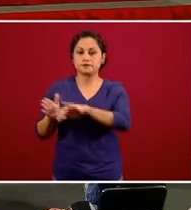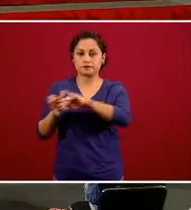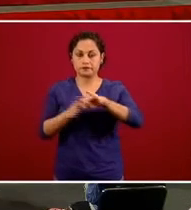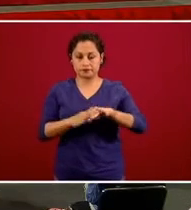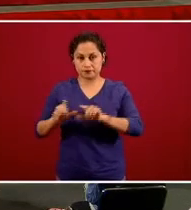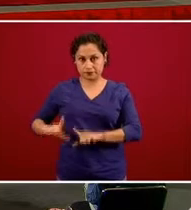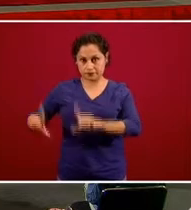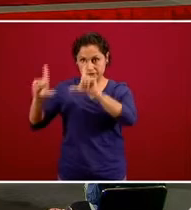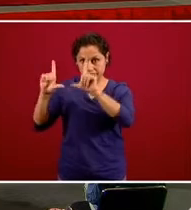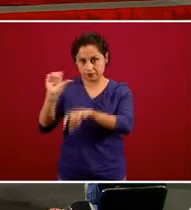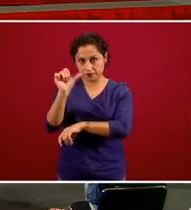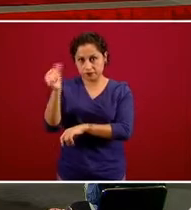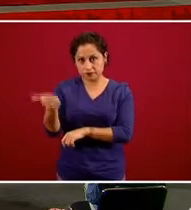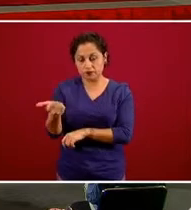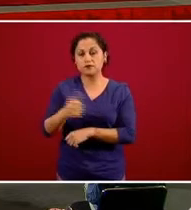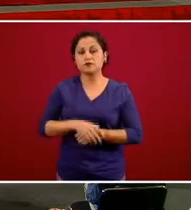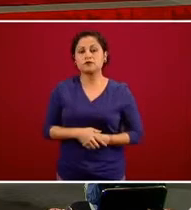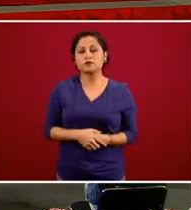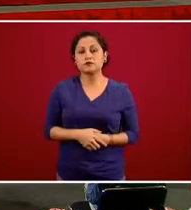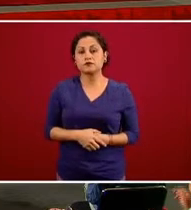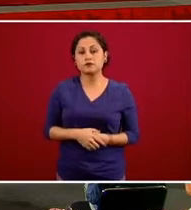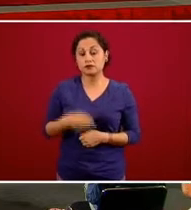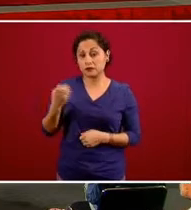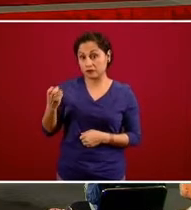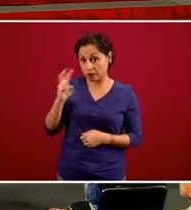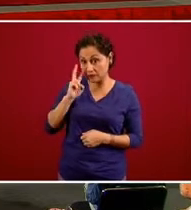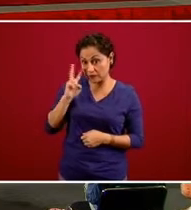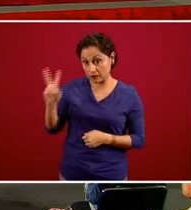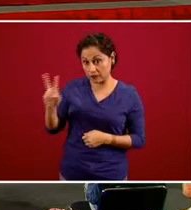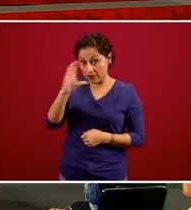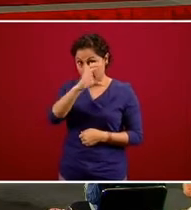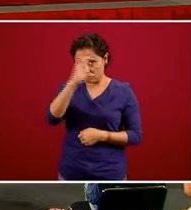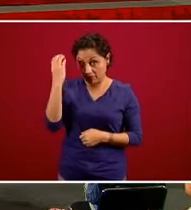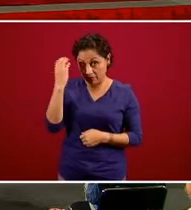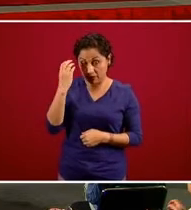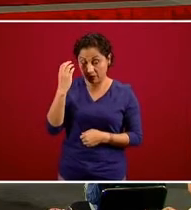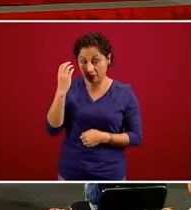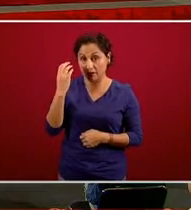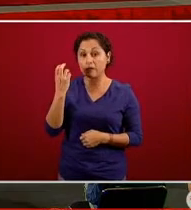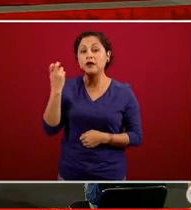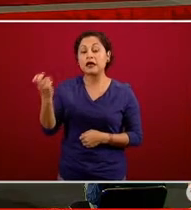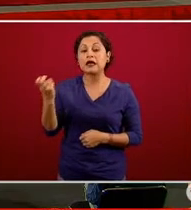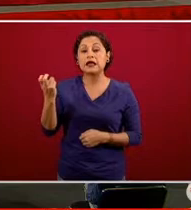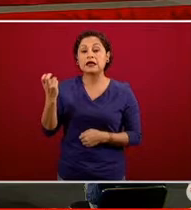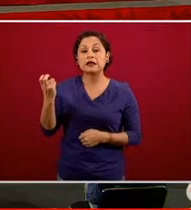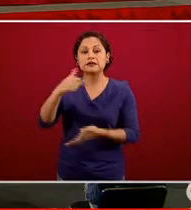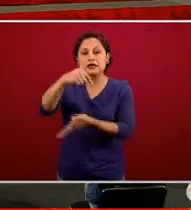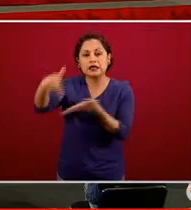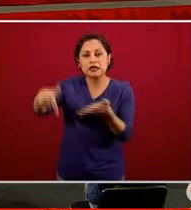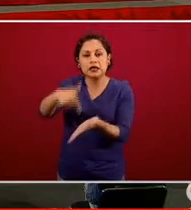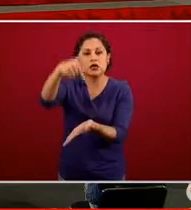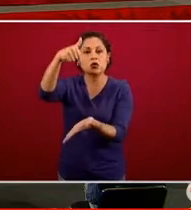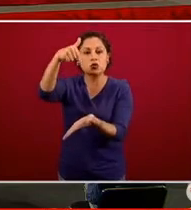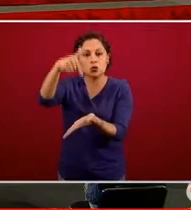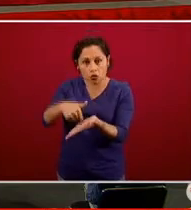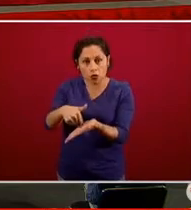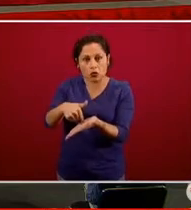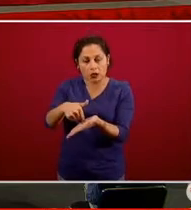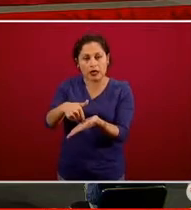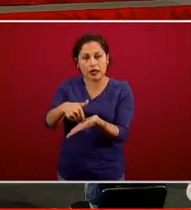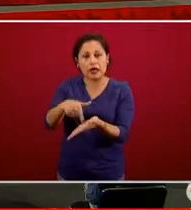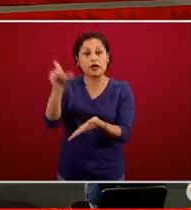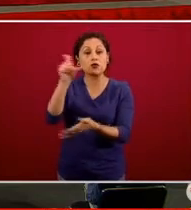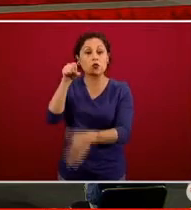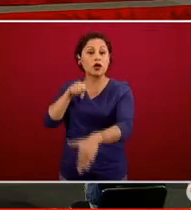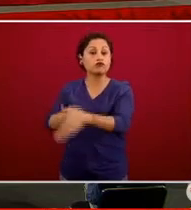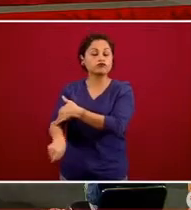And we look at the next slide. So I just want to emphasize that